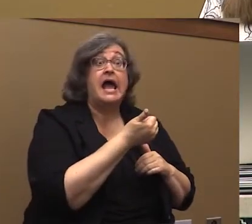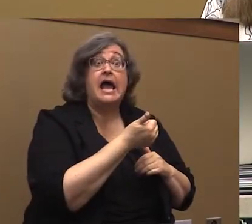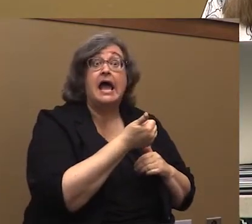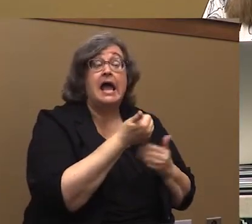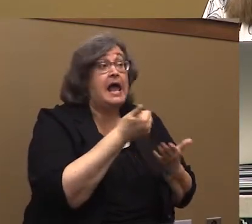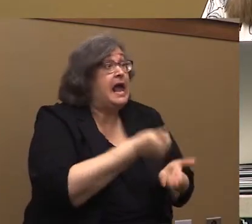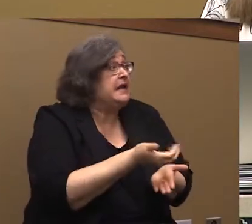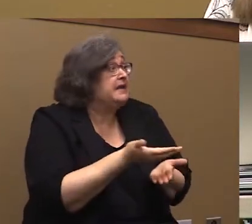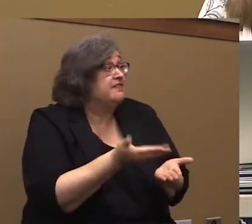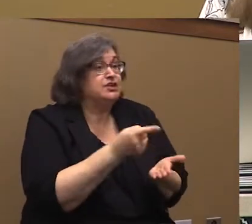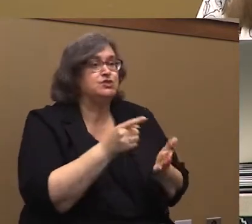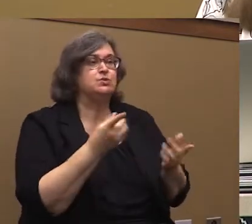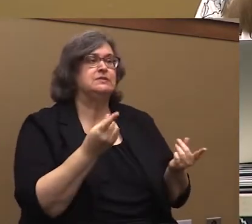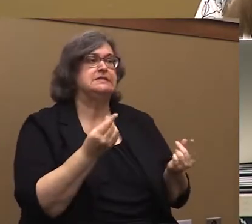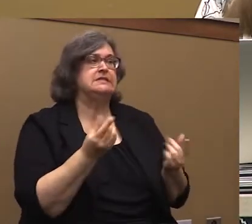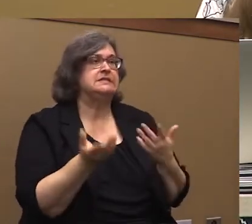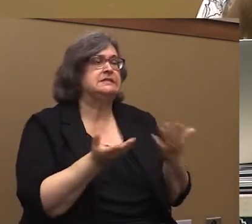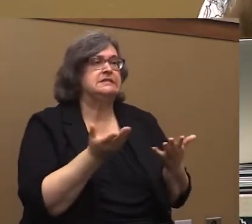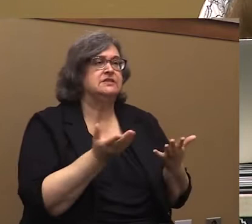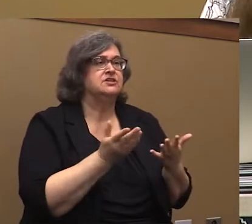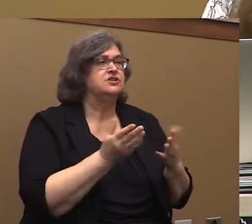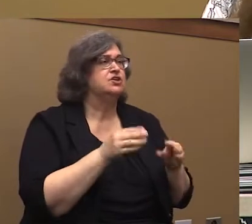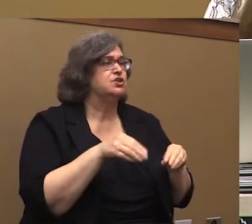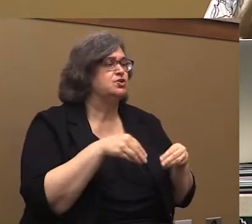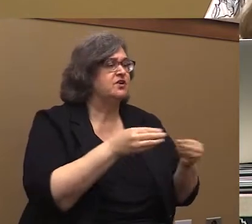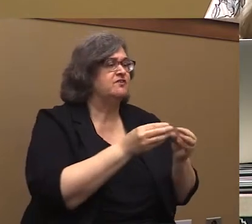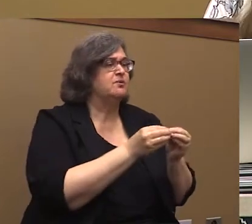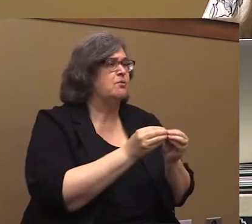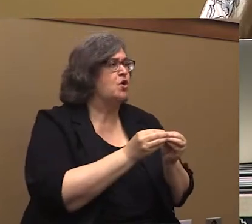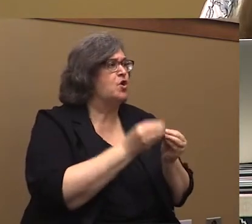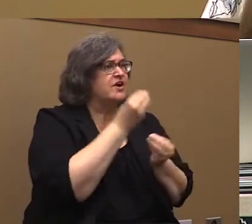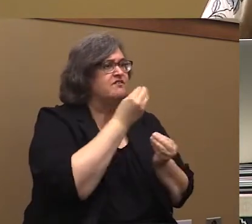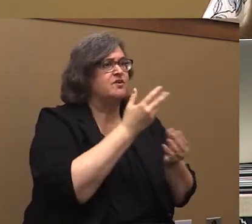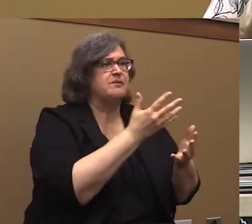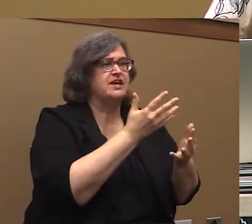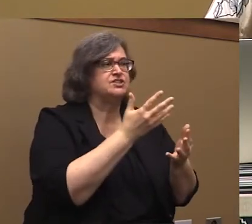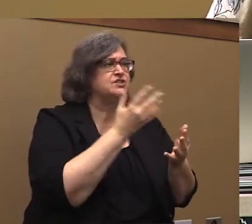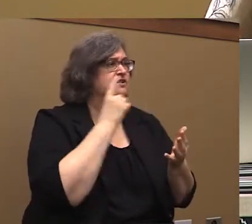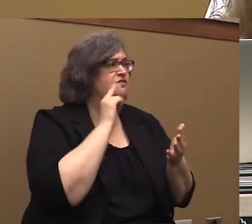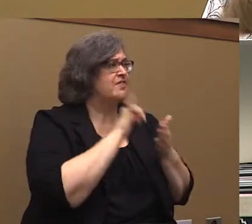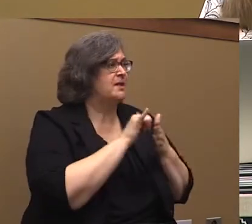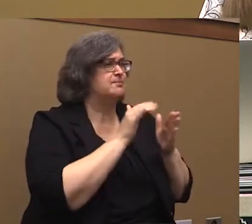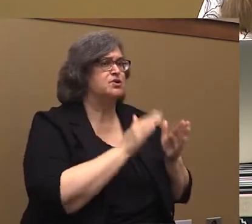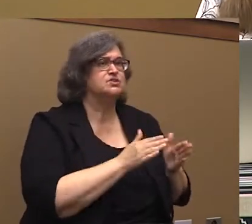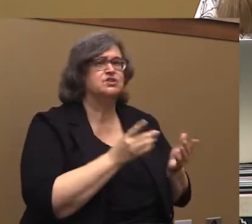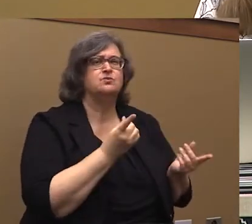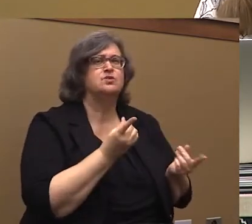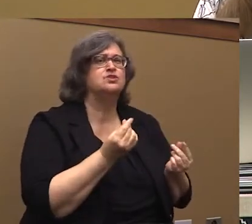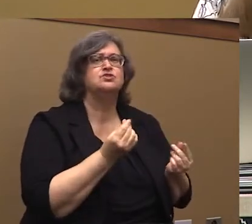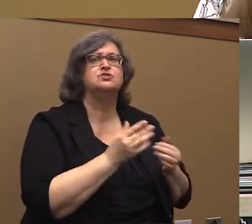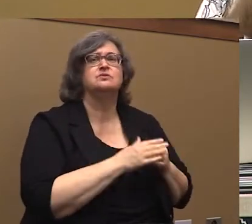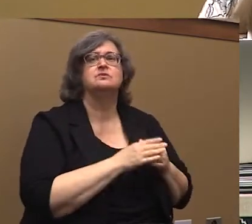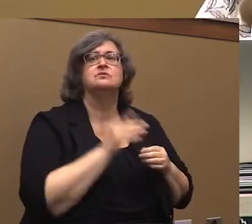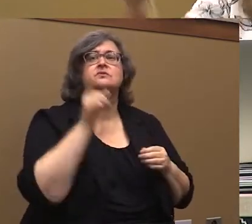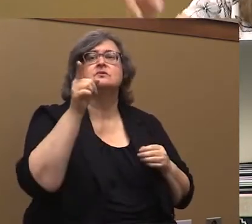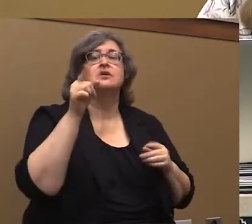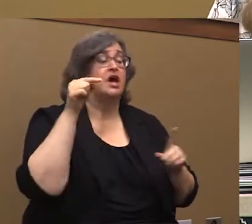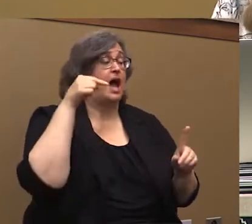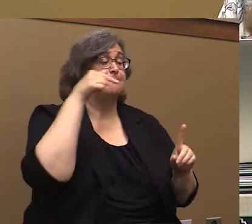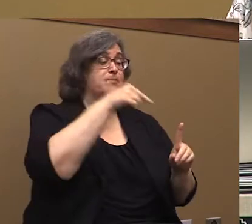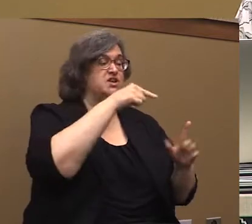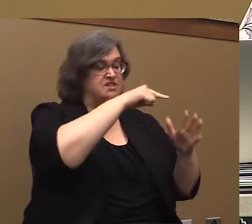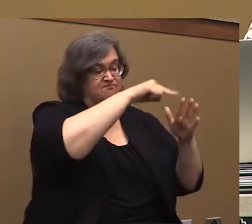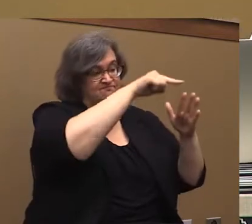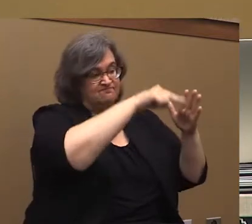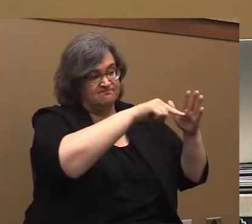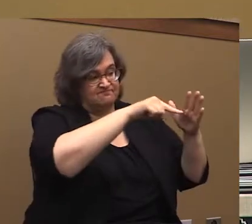things that you did besides give some more information to the person? Like